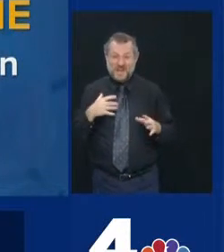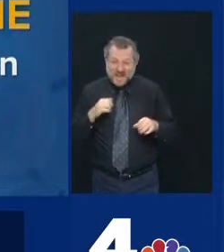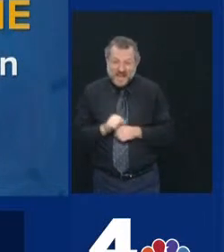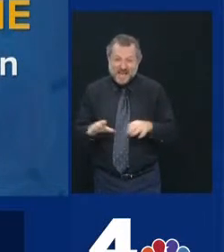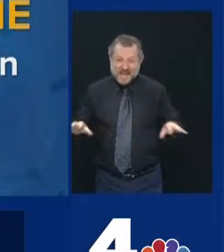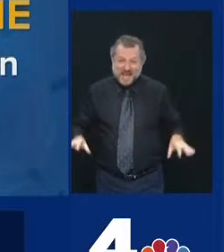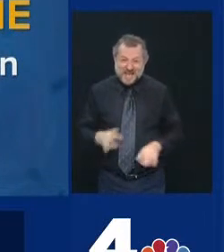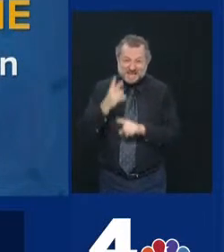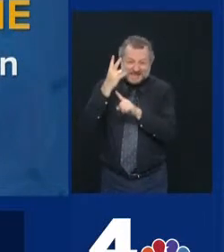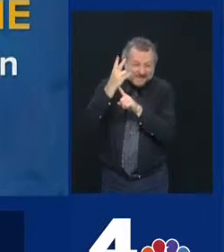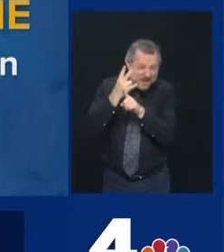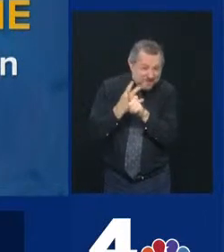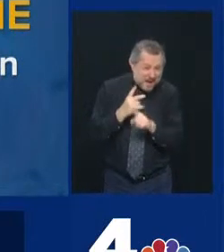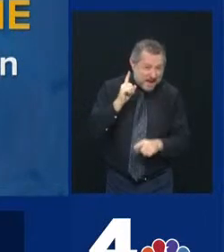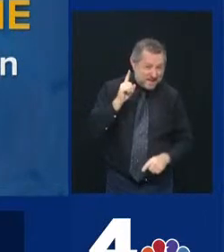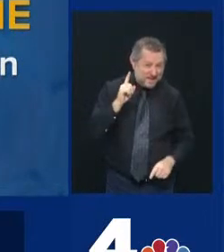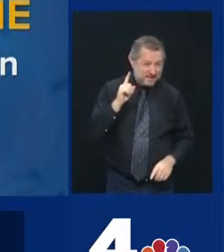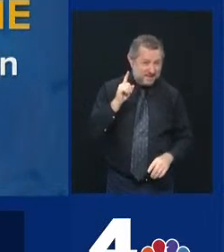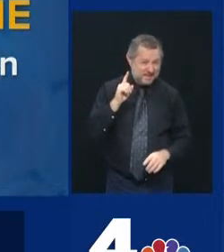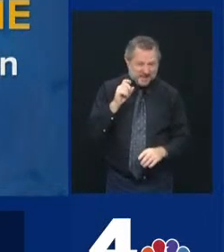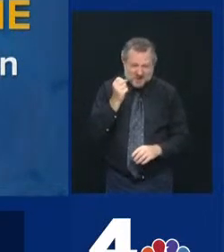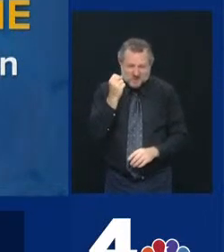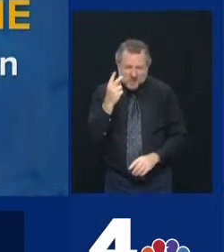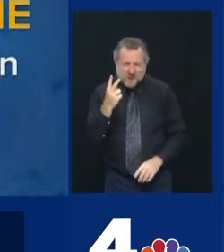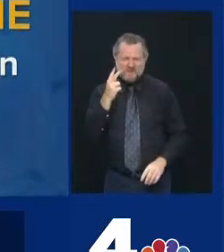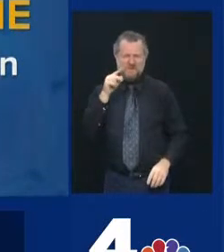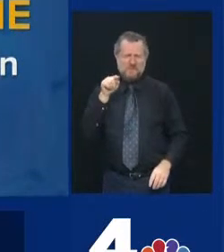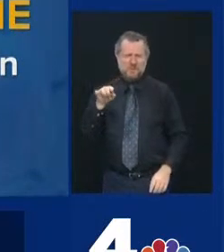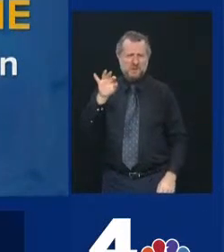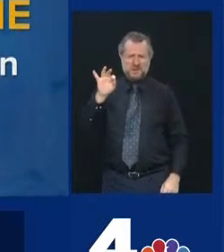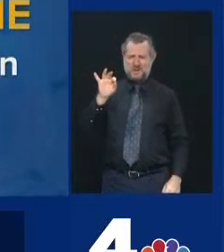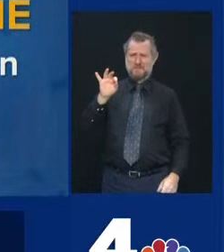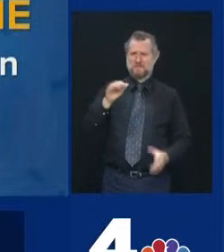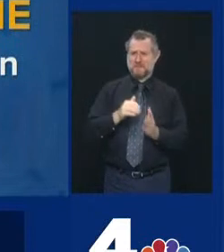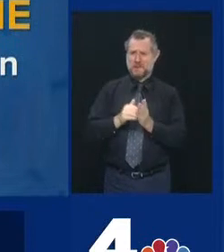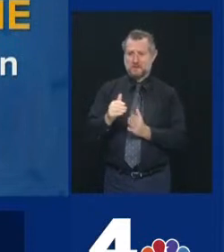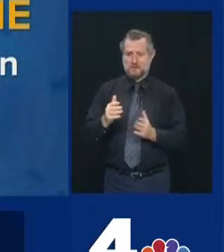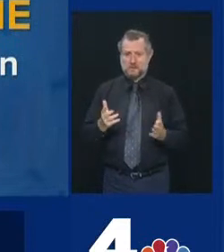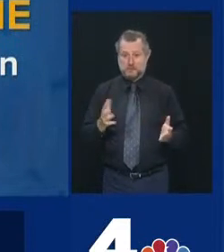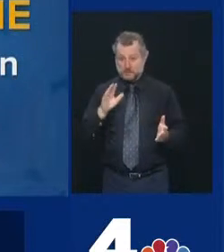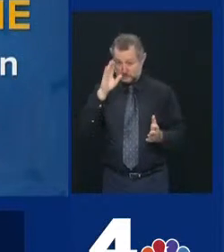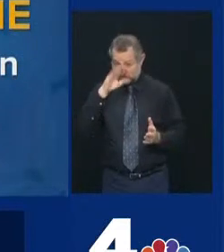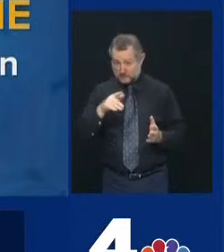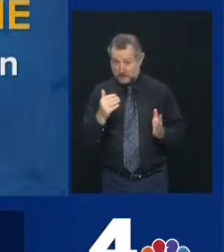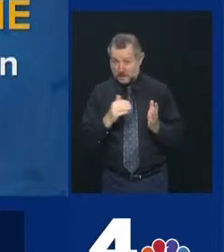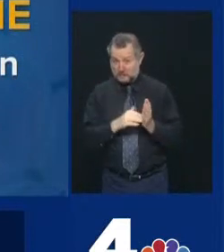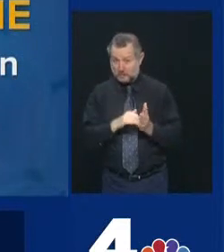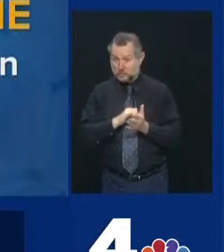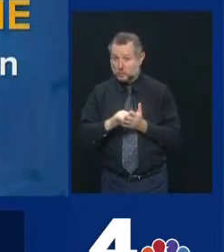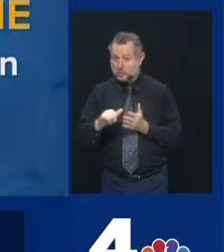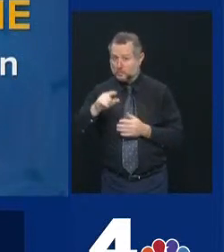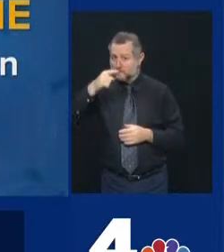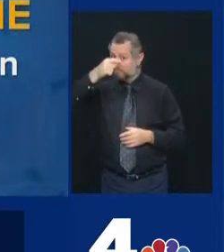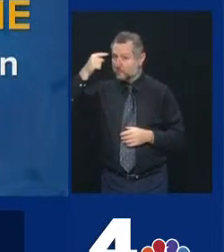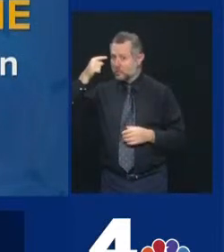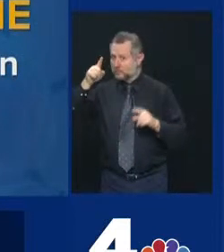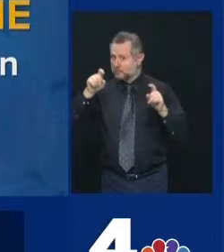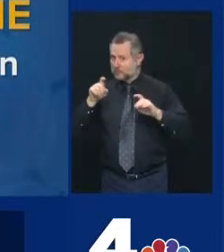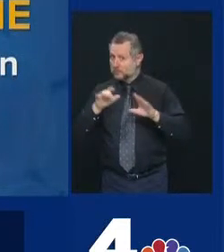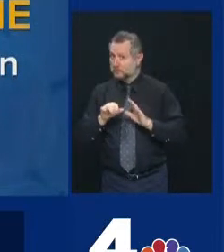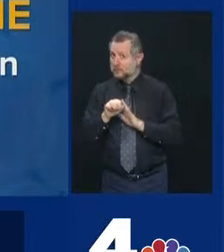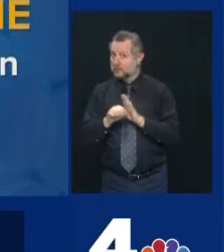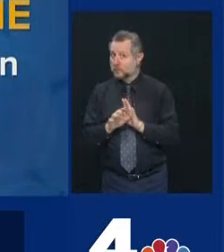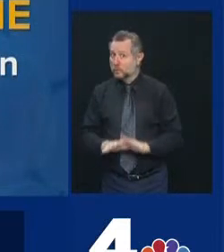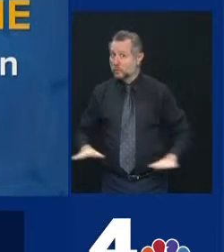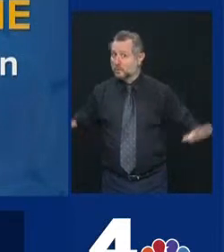12.9 million tests. Great. More than any state pro rata. 40 million